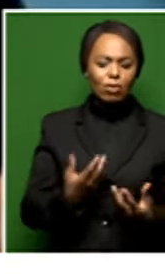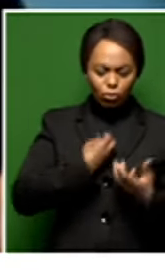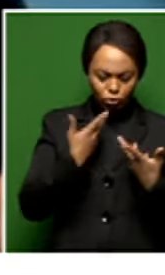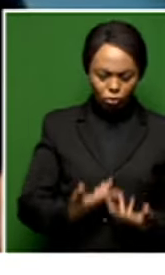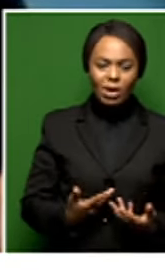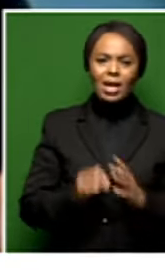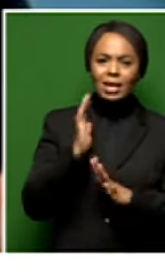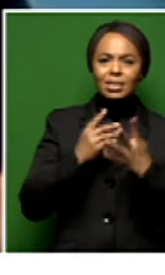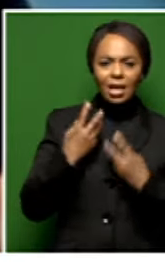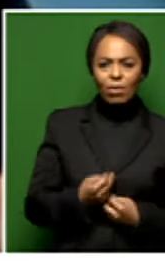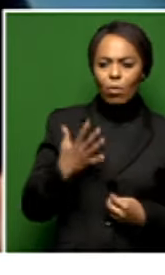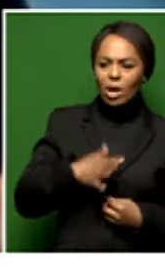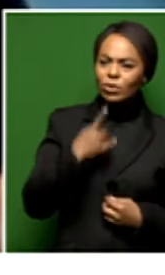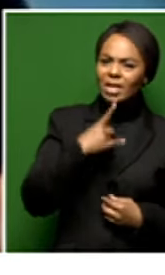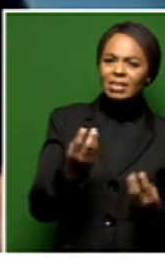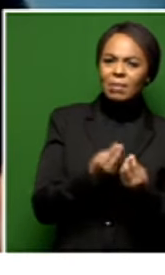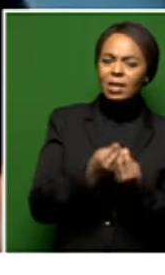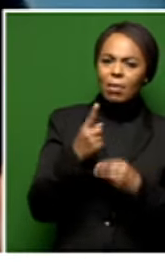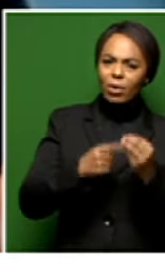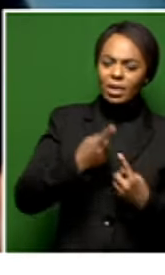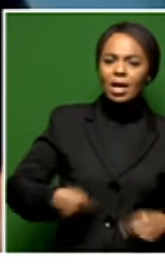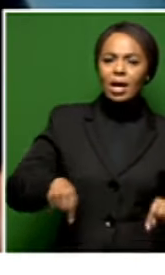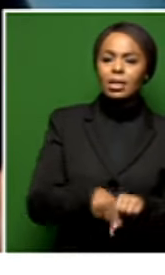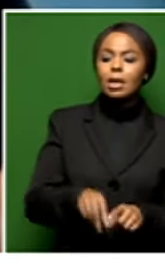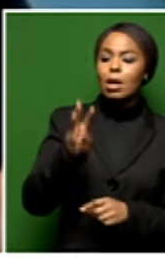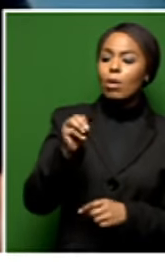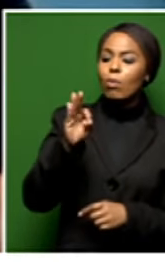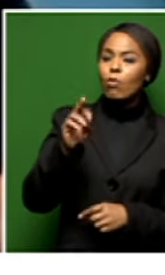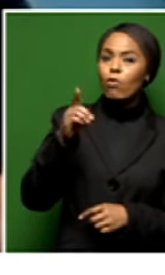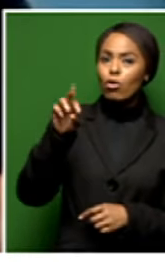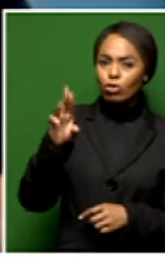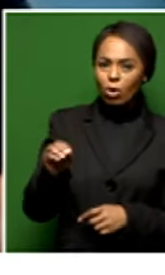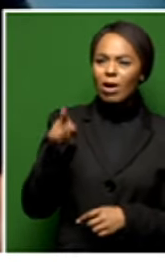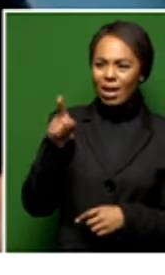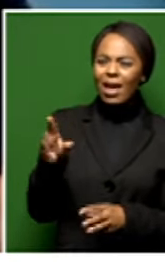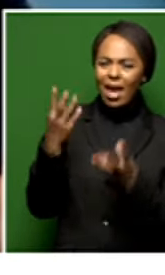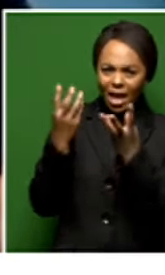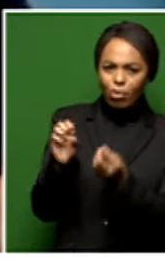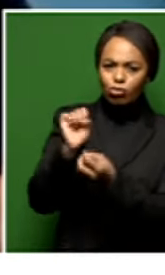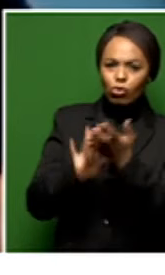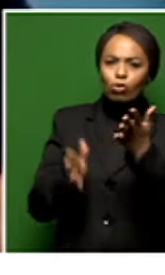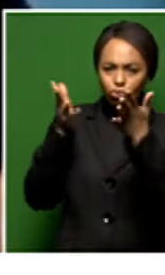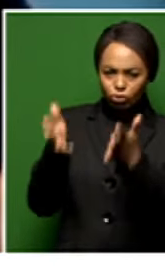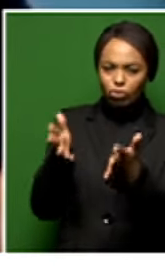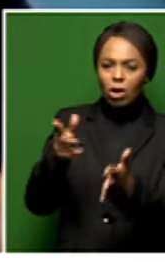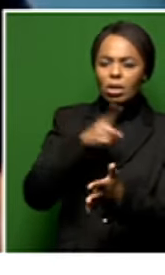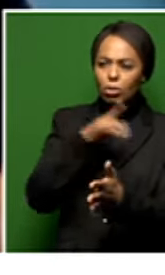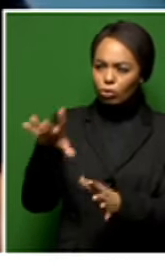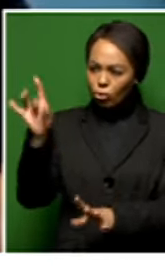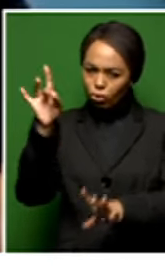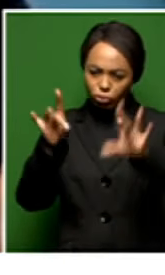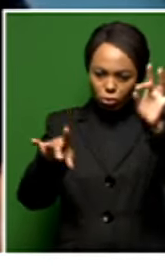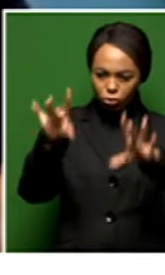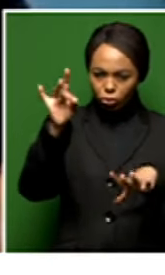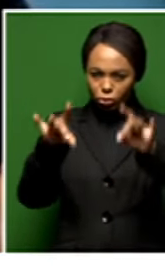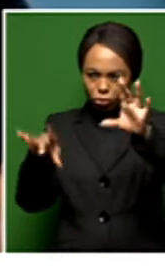things to be said about us. We also exist, and Mfundo goes back to that praxis, you know. So that's why we choose the artists we do and the